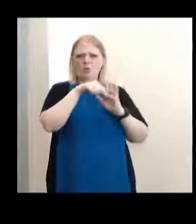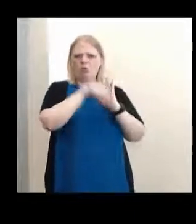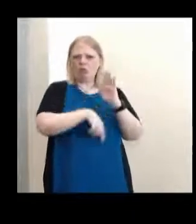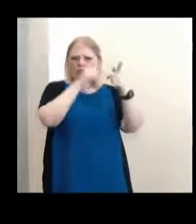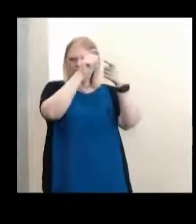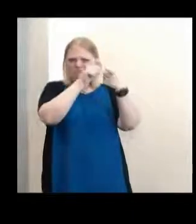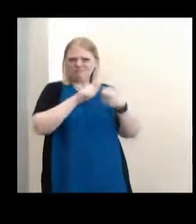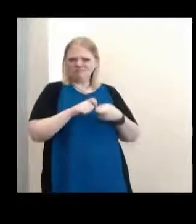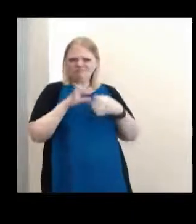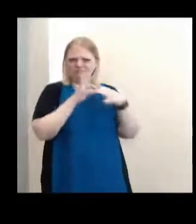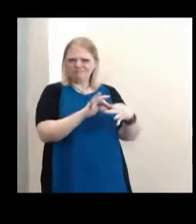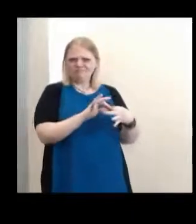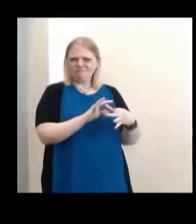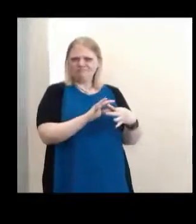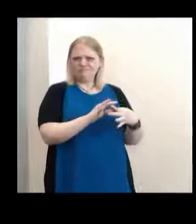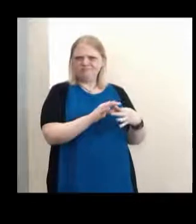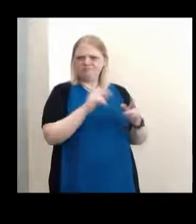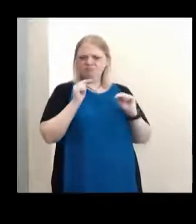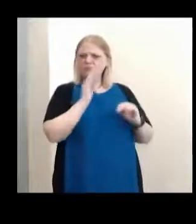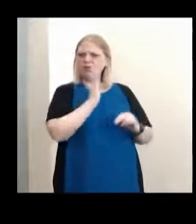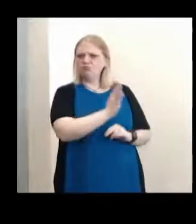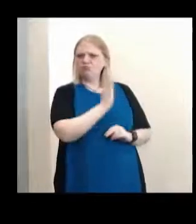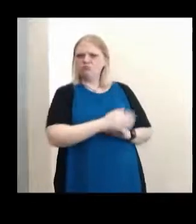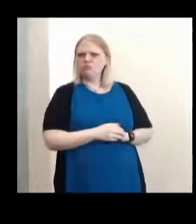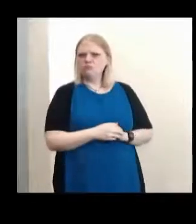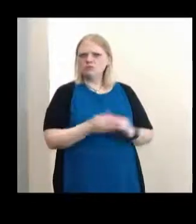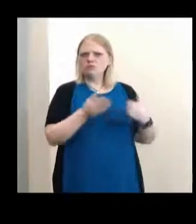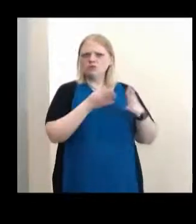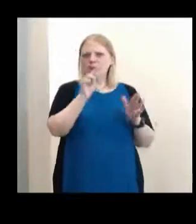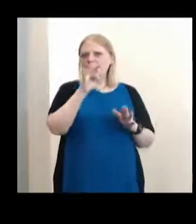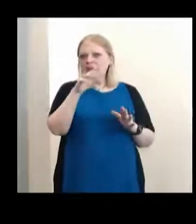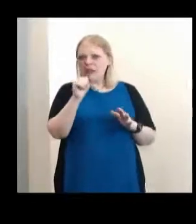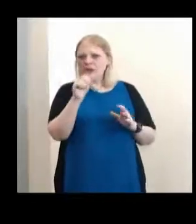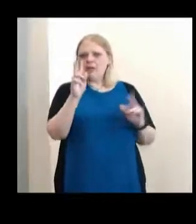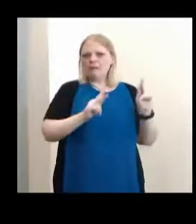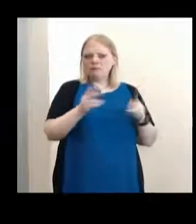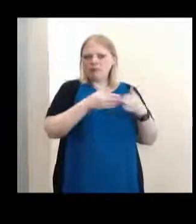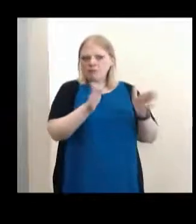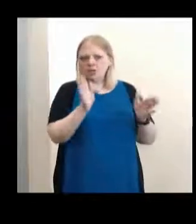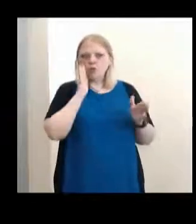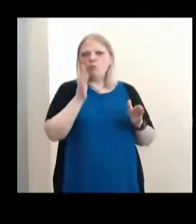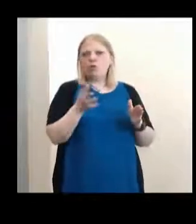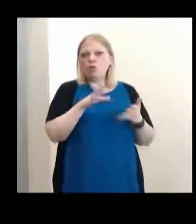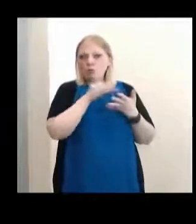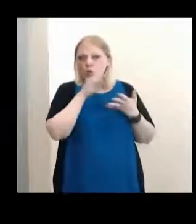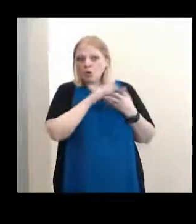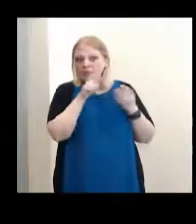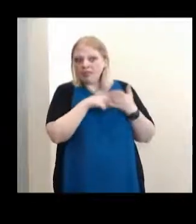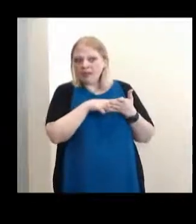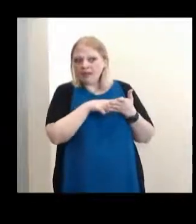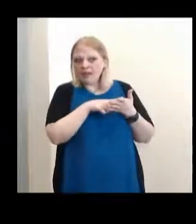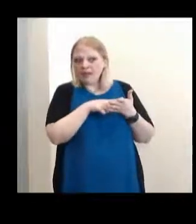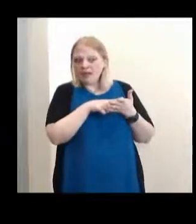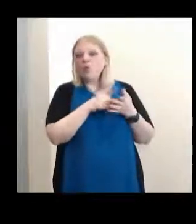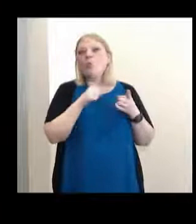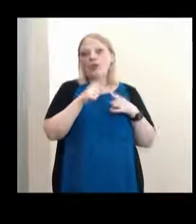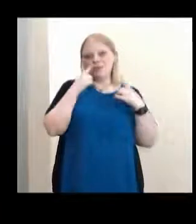particulars associated with the negotiations. And generally, media and the public will learn about the status of where it is when we announce it,